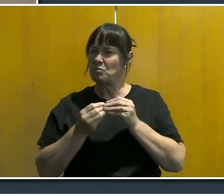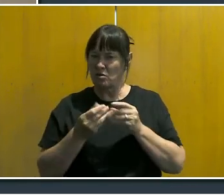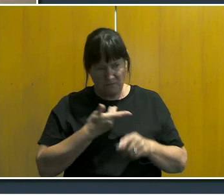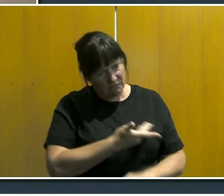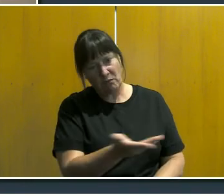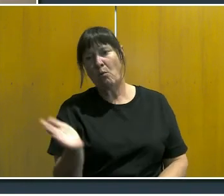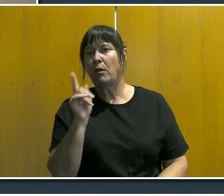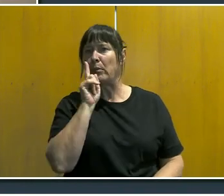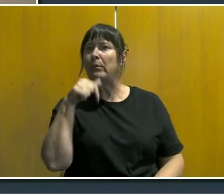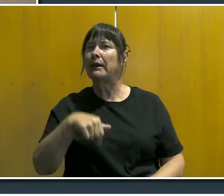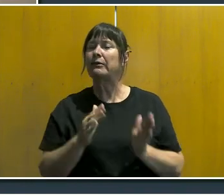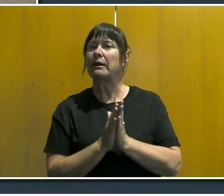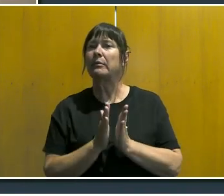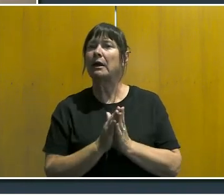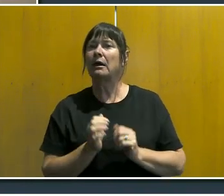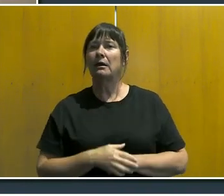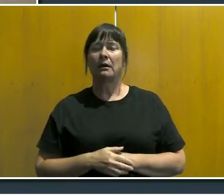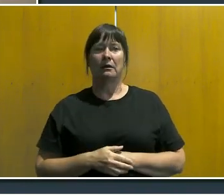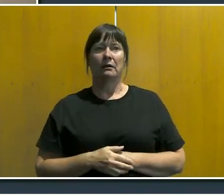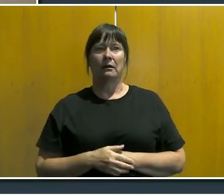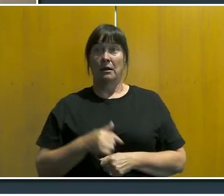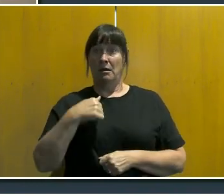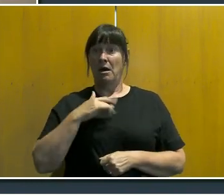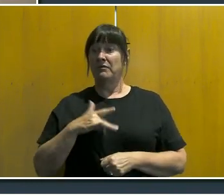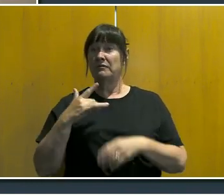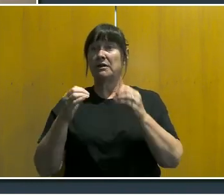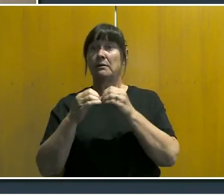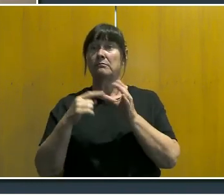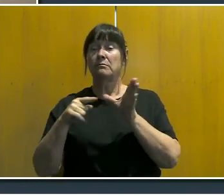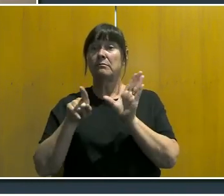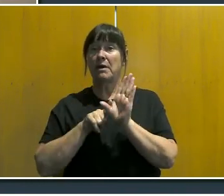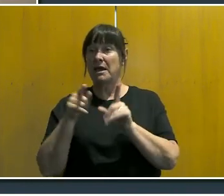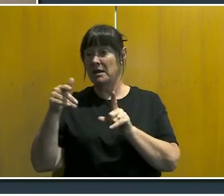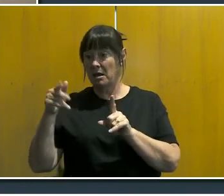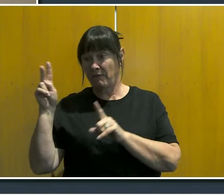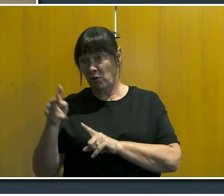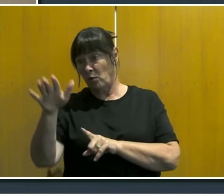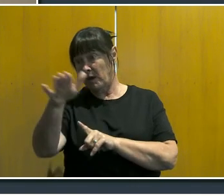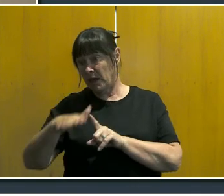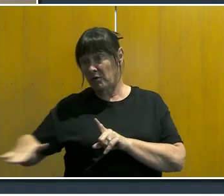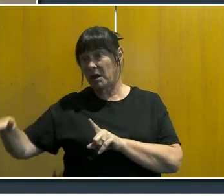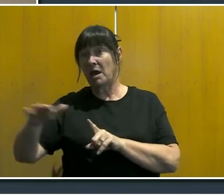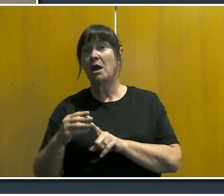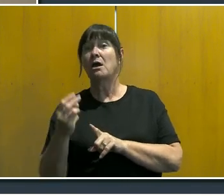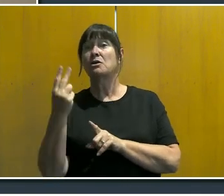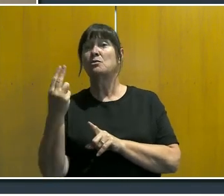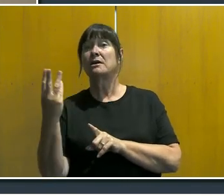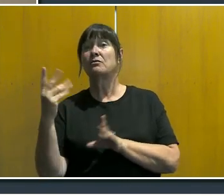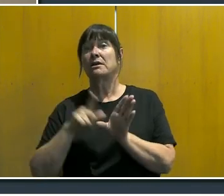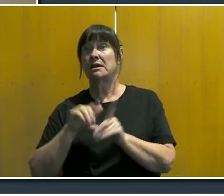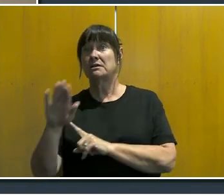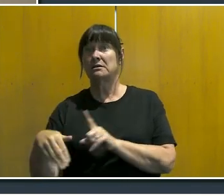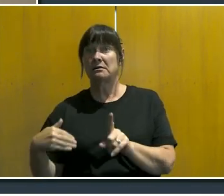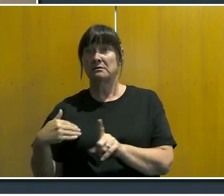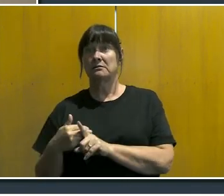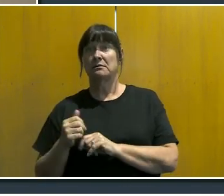city. I've lived in Bayview, which is Hill Road, for the last 23 years, and